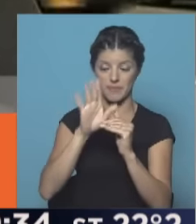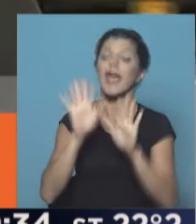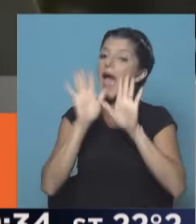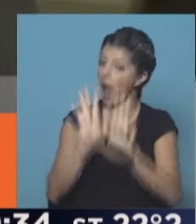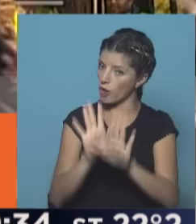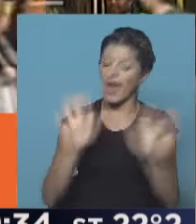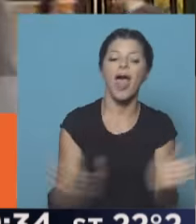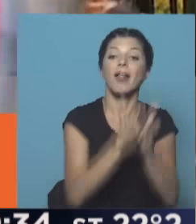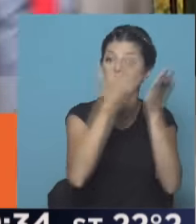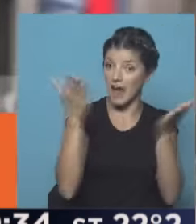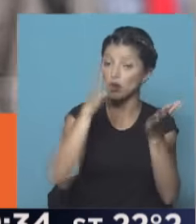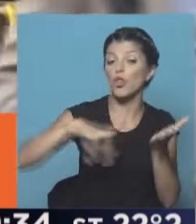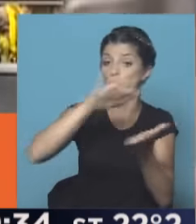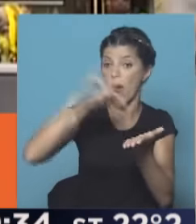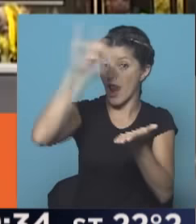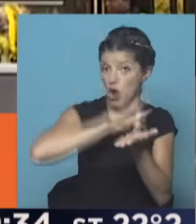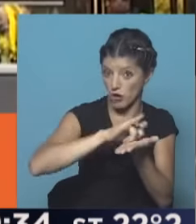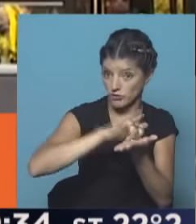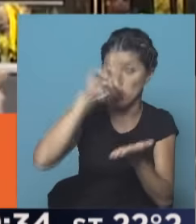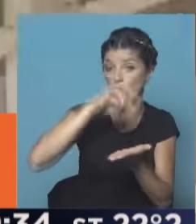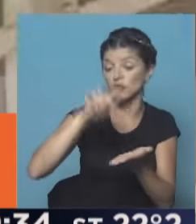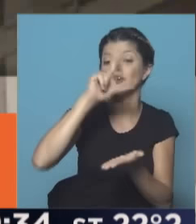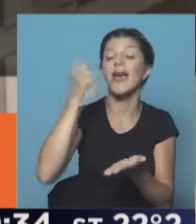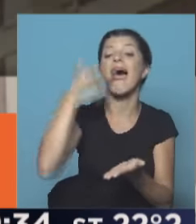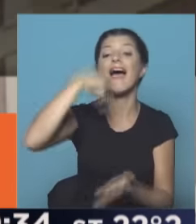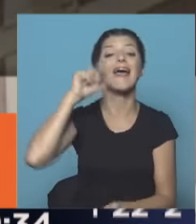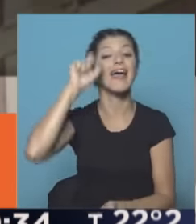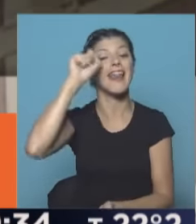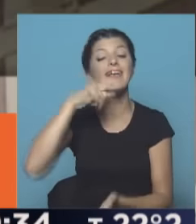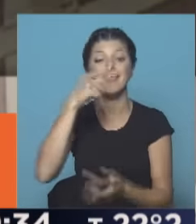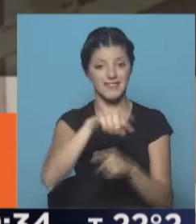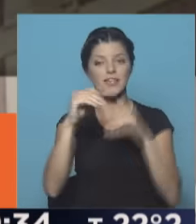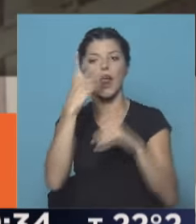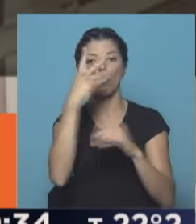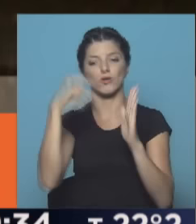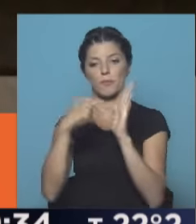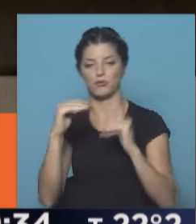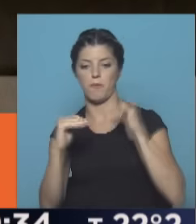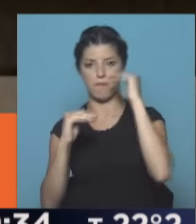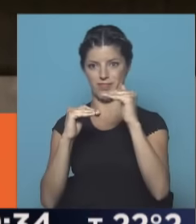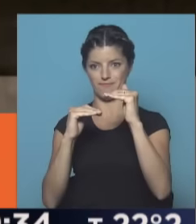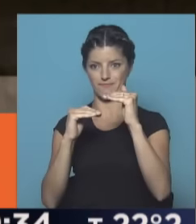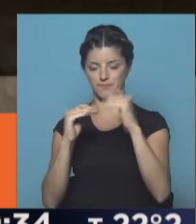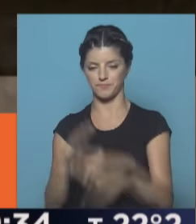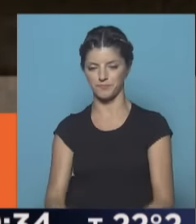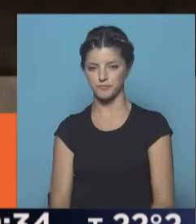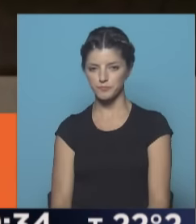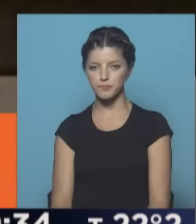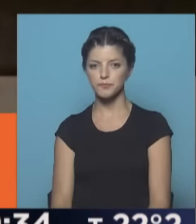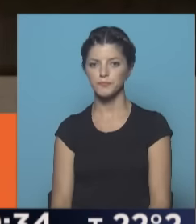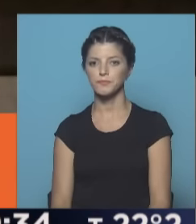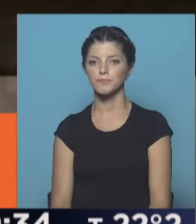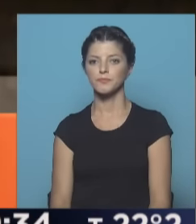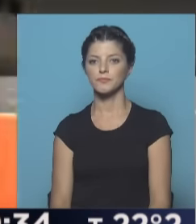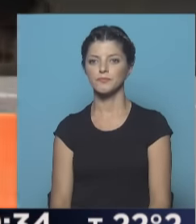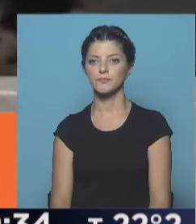lo aventaja a Trump sobre 4 puntos de Hillary. If you have to vote, you vote to Trump or for